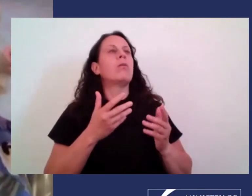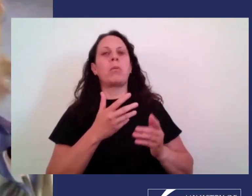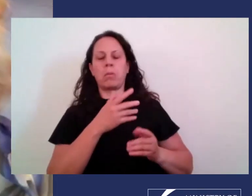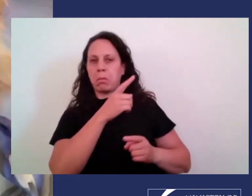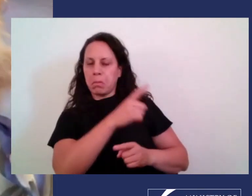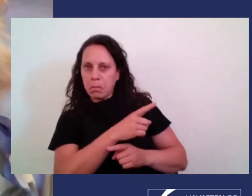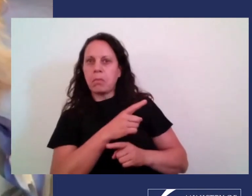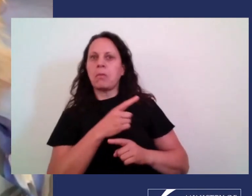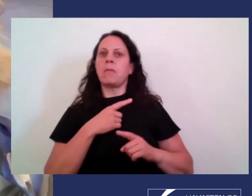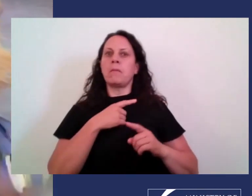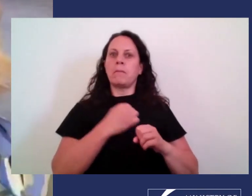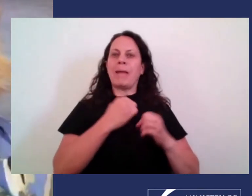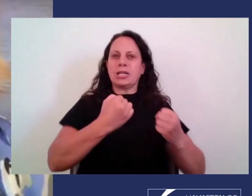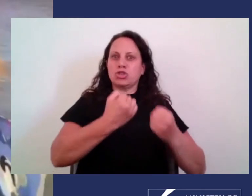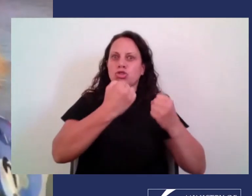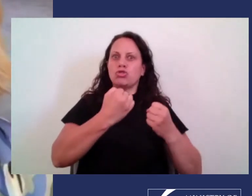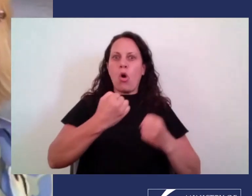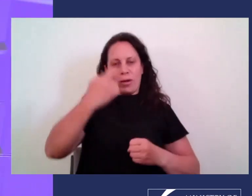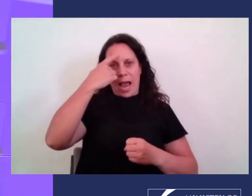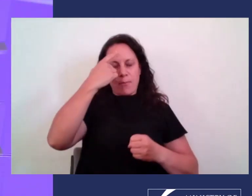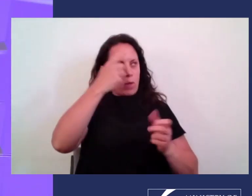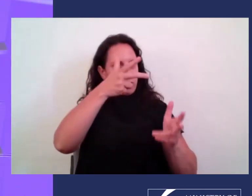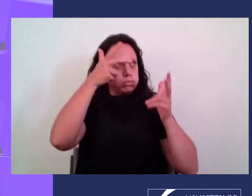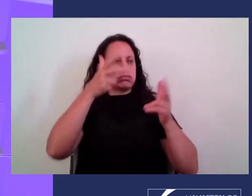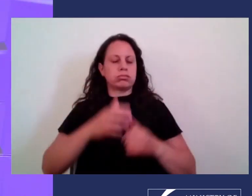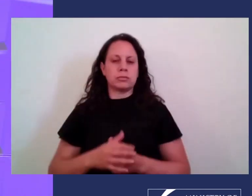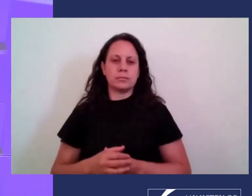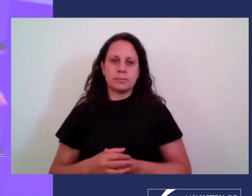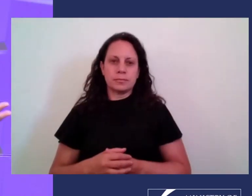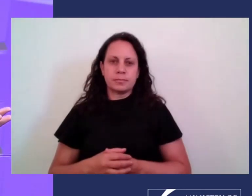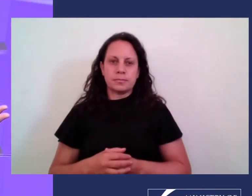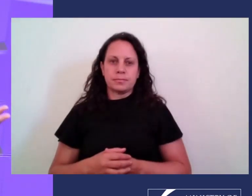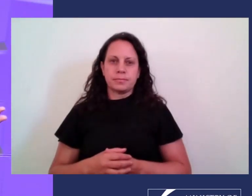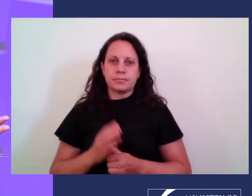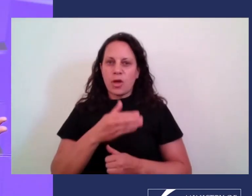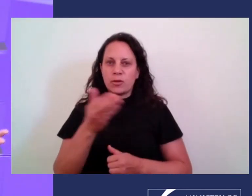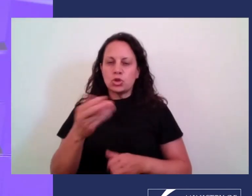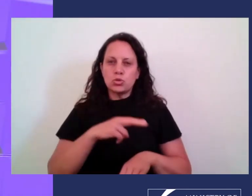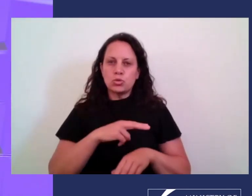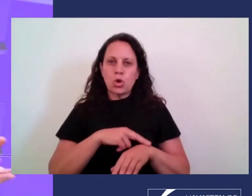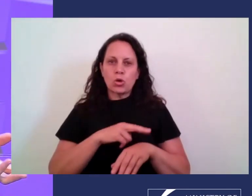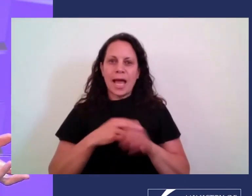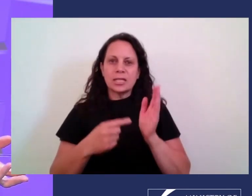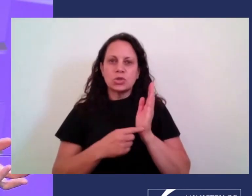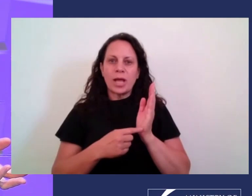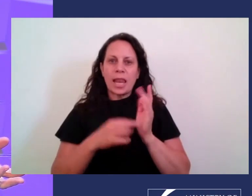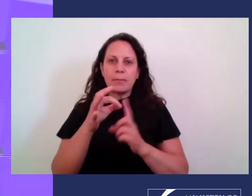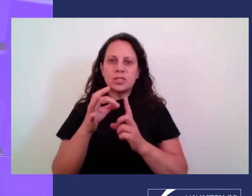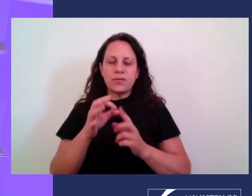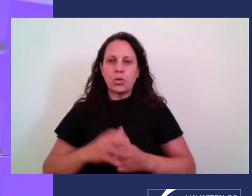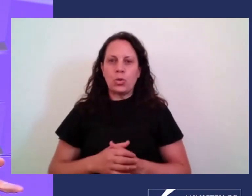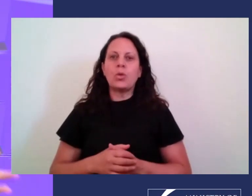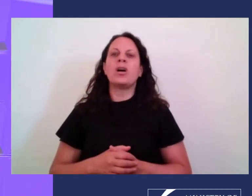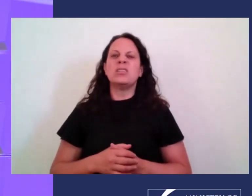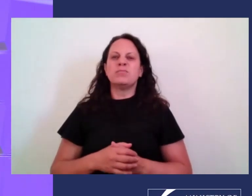of that information in our minds. Kapai, I'll come to you, Teuila, because Lily talked about we all eventually will be affected